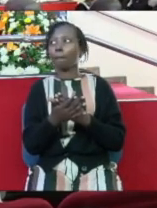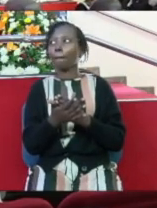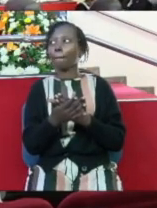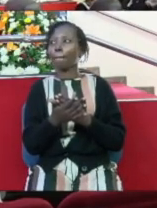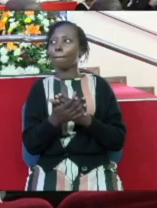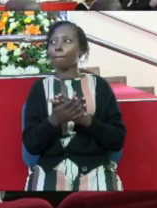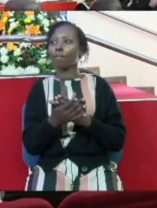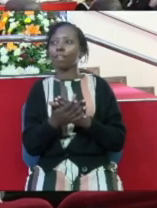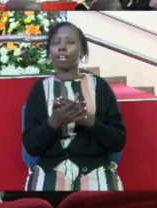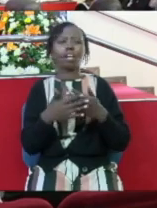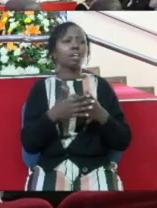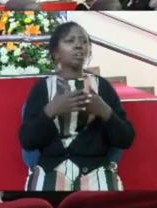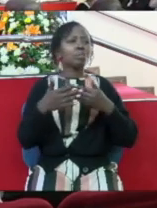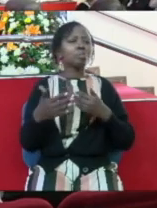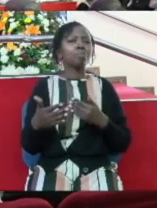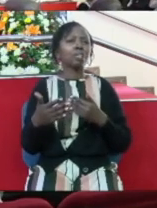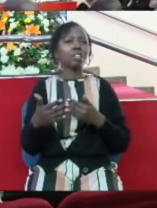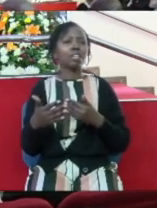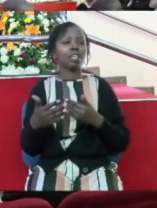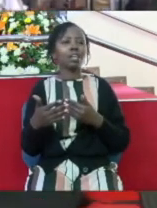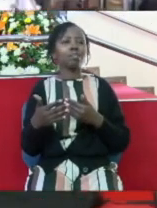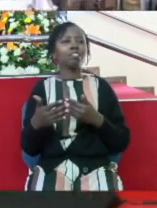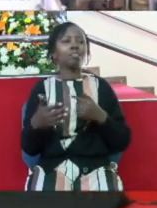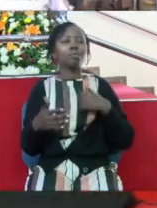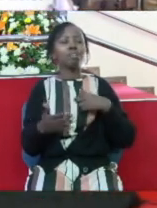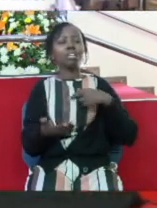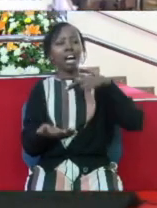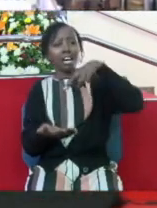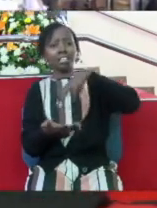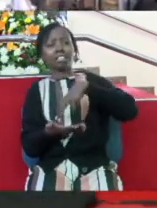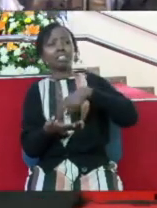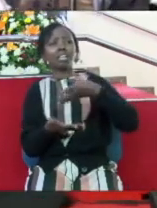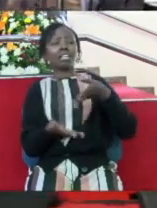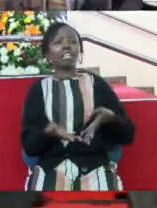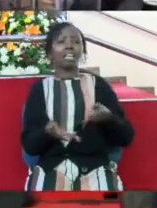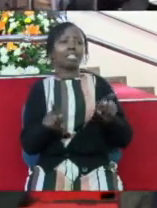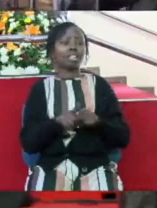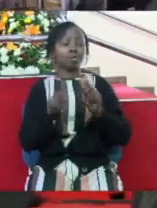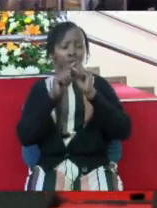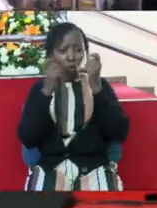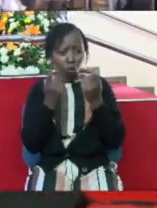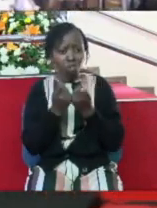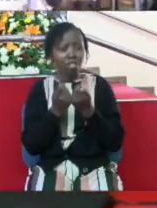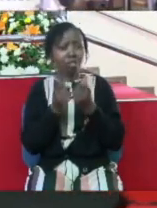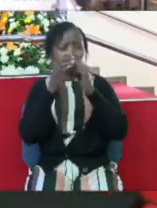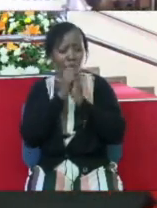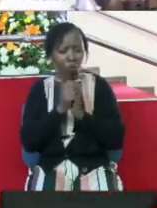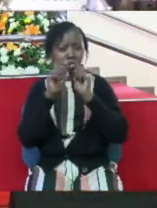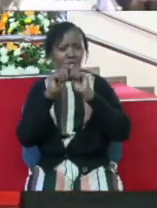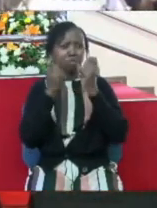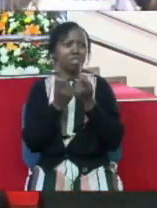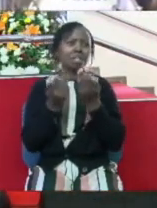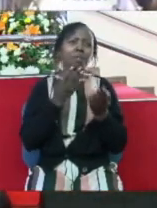ambaye amenituma. Before I can rise up on a Sunday and stand in the worship team, stand in the ushering, stand in whichever capacity